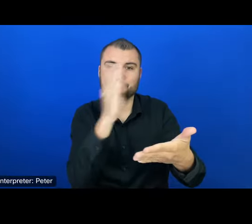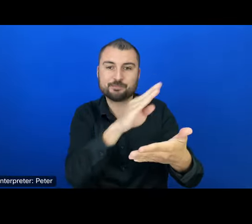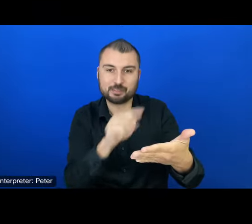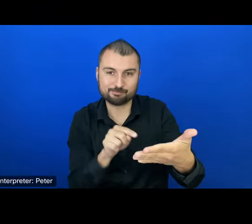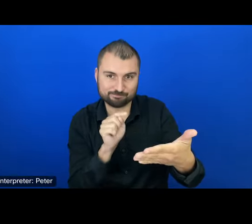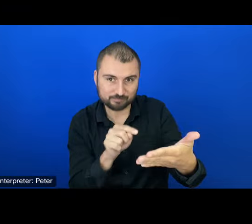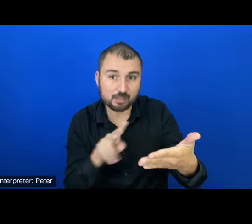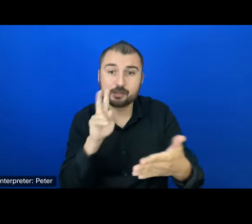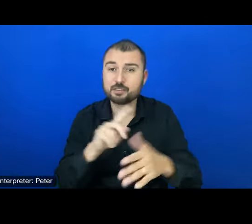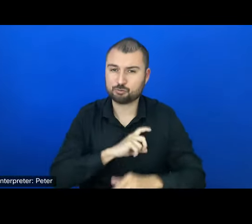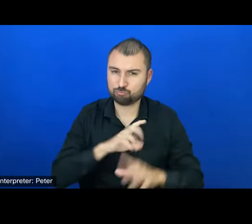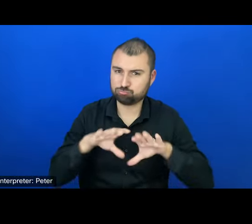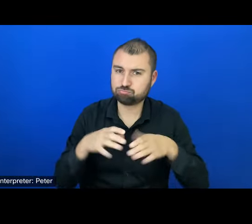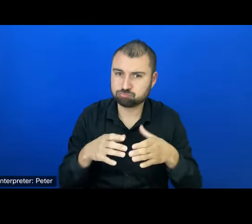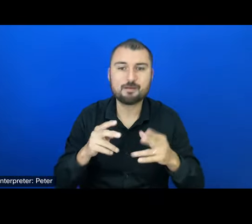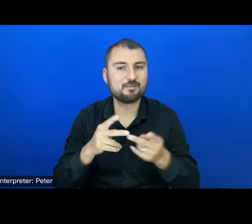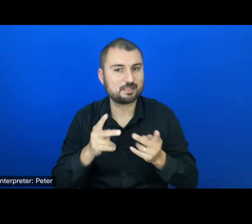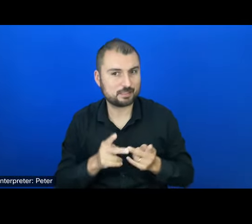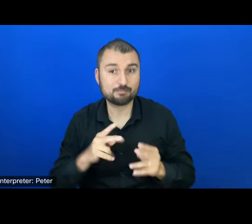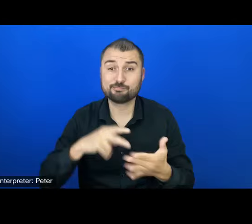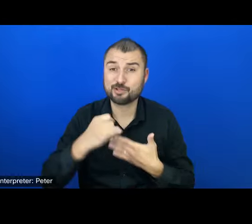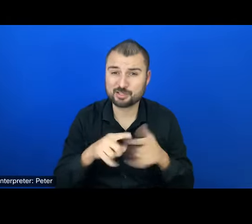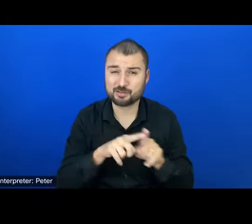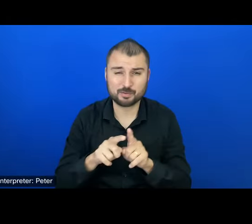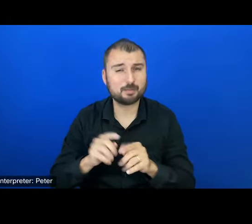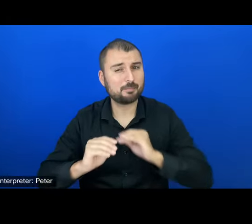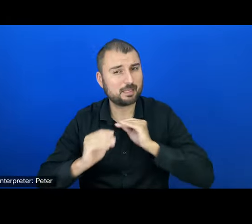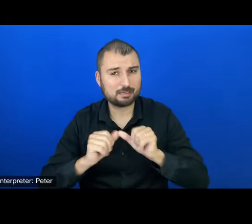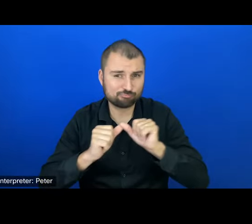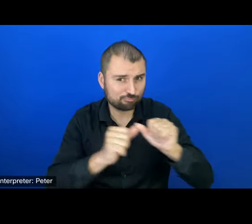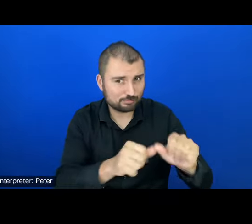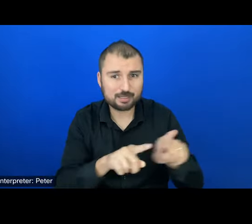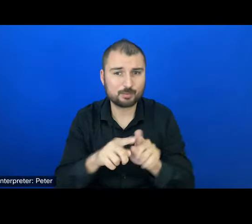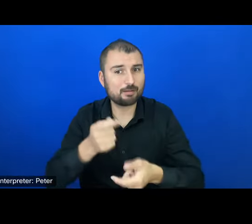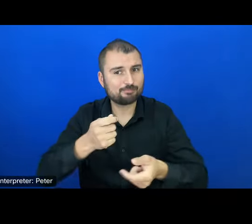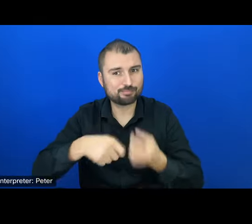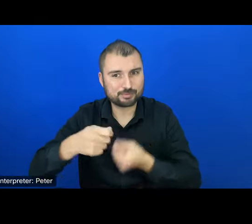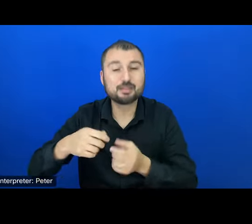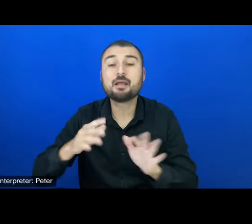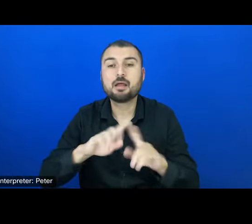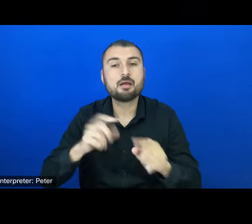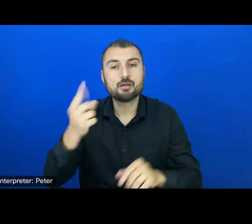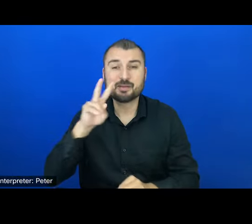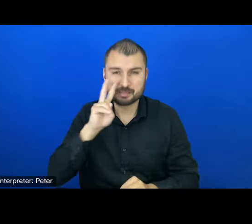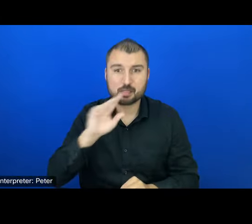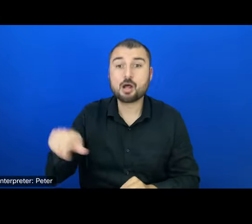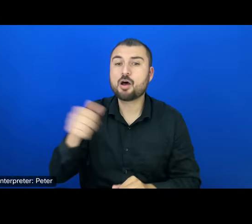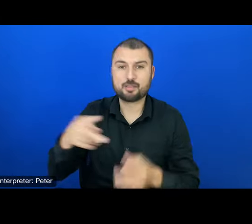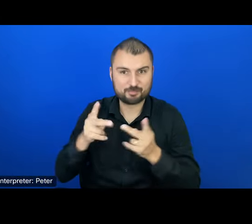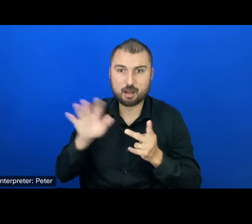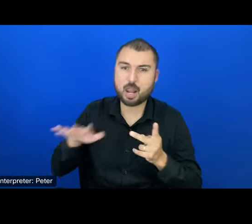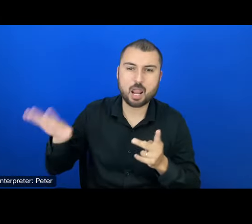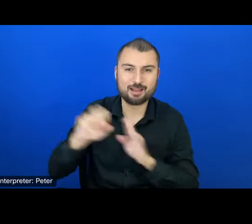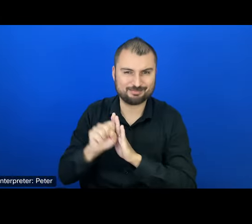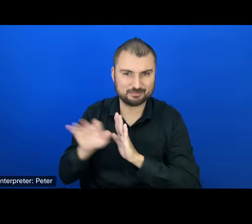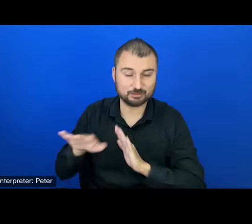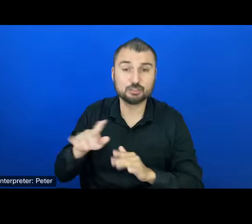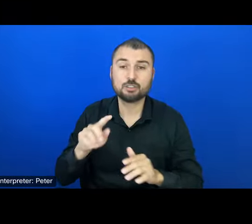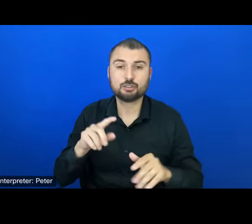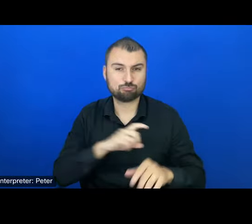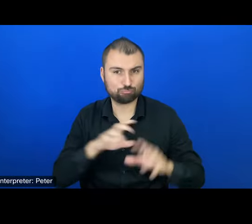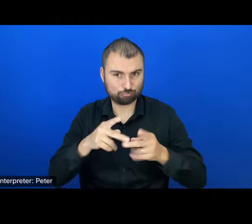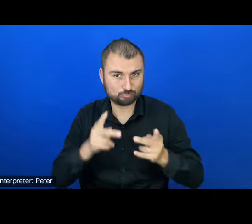facilities, projects, and maintenance and repair. So these are all the other troop facilities across the state. Troop facilities include leased